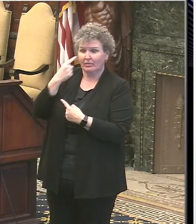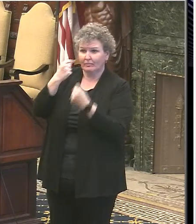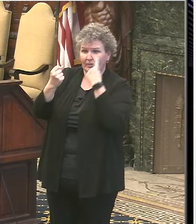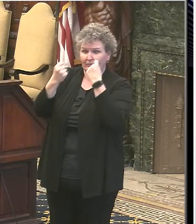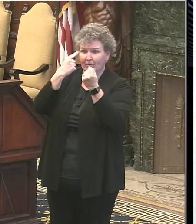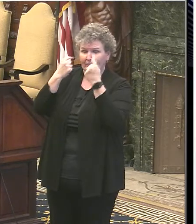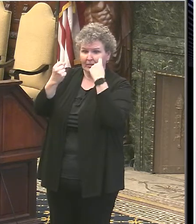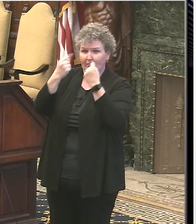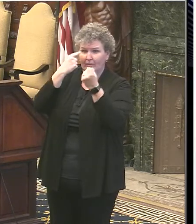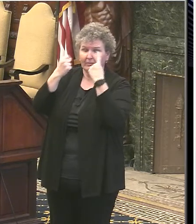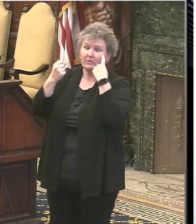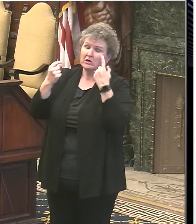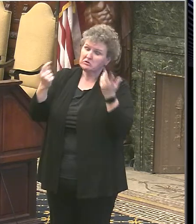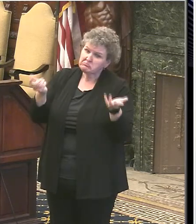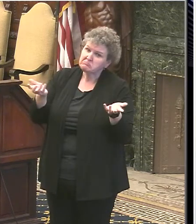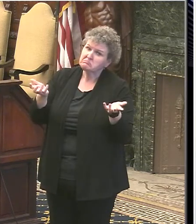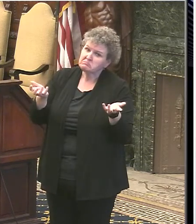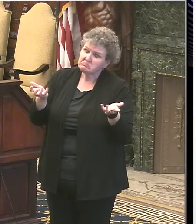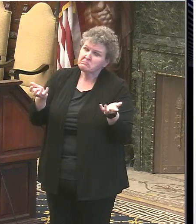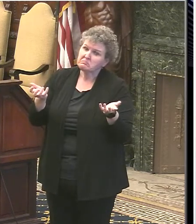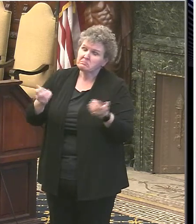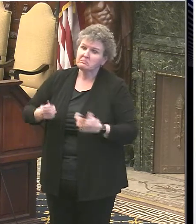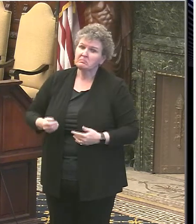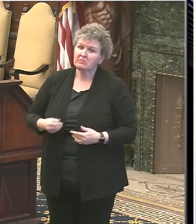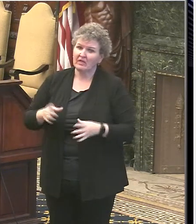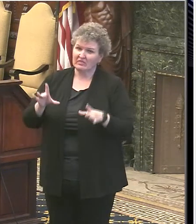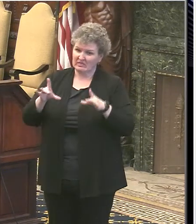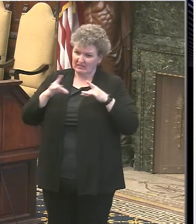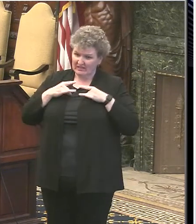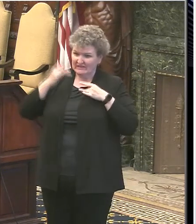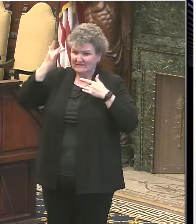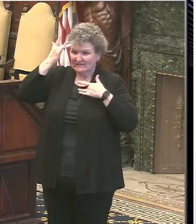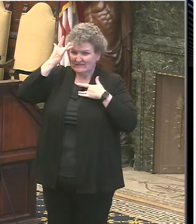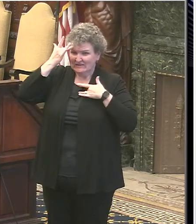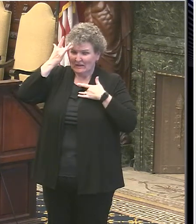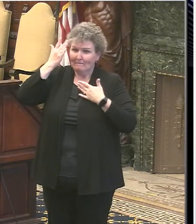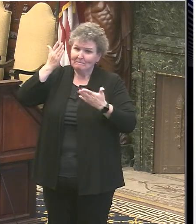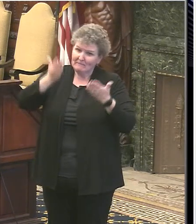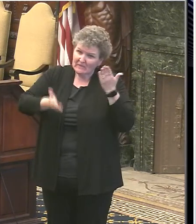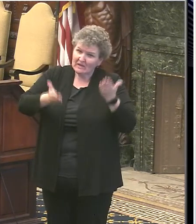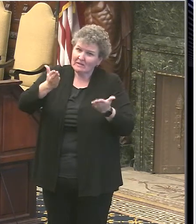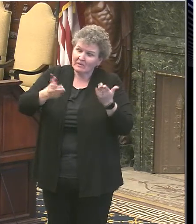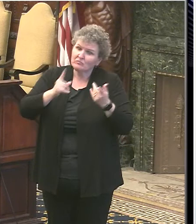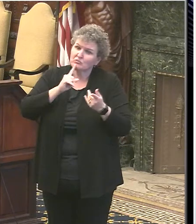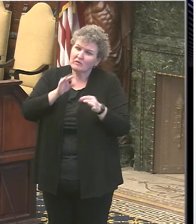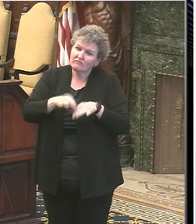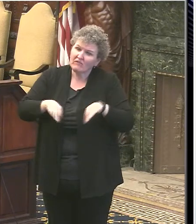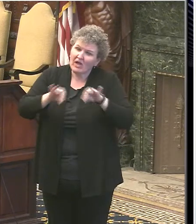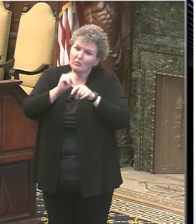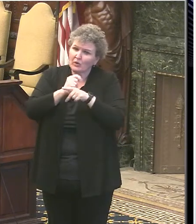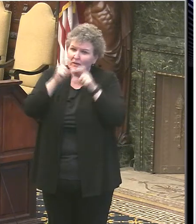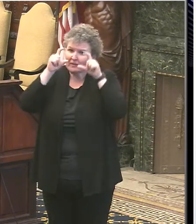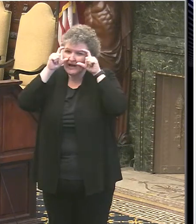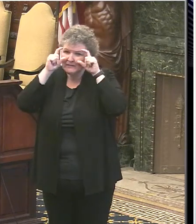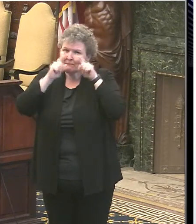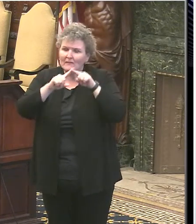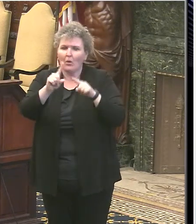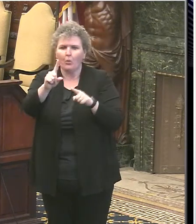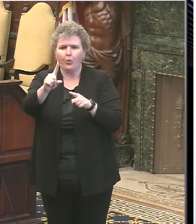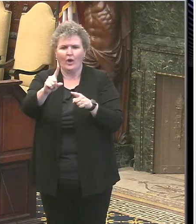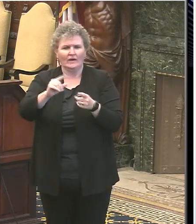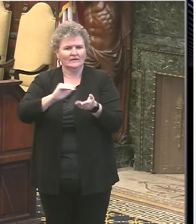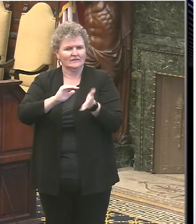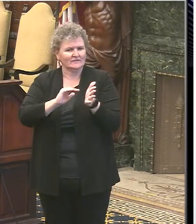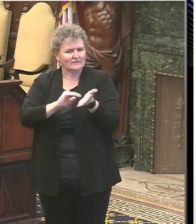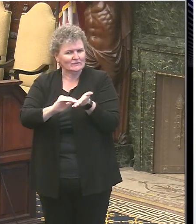the droplets in the air may be getting into people's eyes, and there may be some value to glasses. It's just one study, though, and one study that potentially have